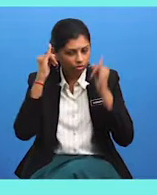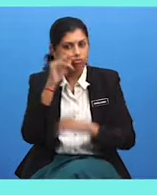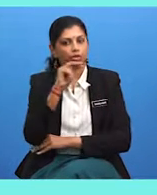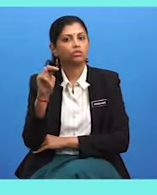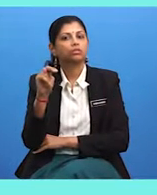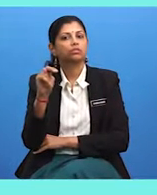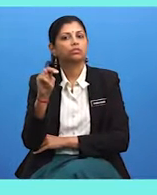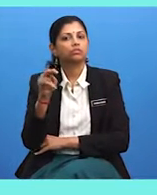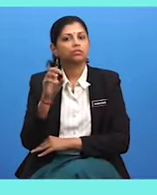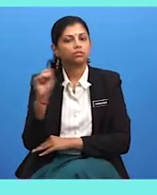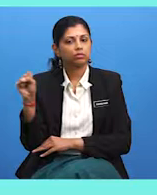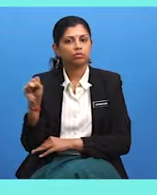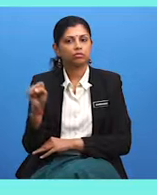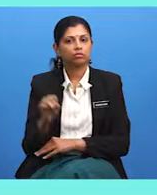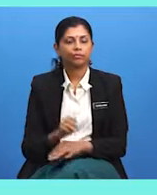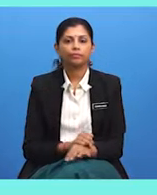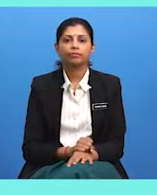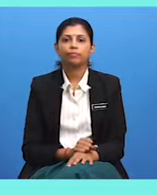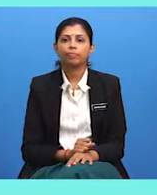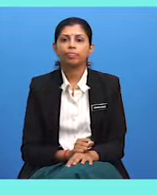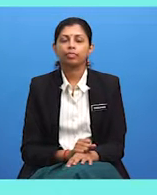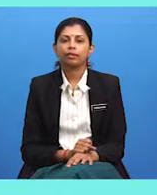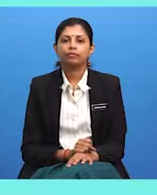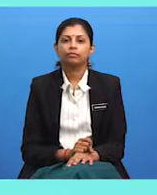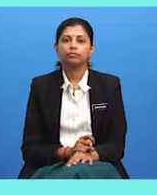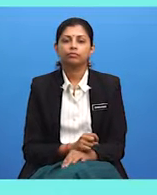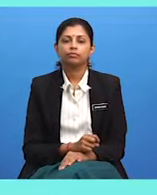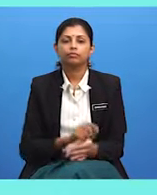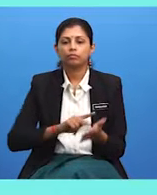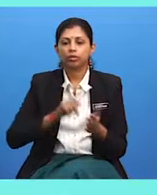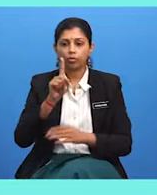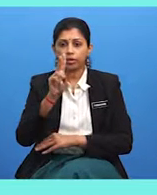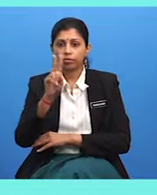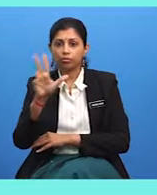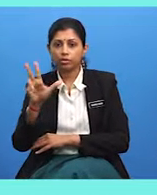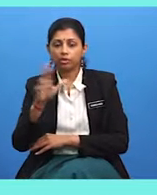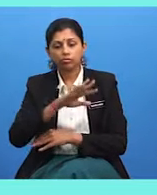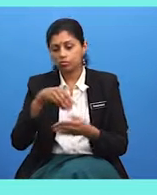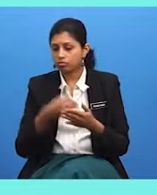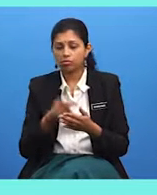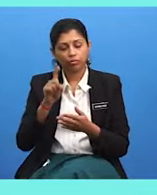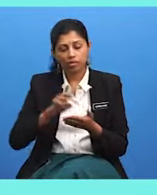parts of the question. Part 1, Part 2, and Part 3.